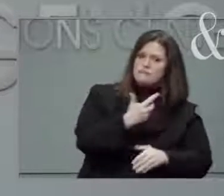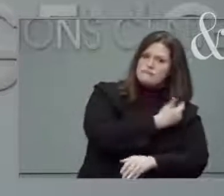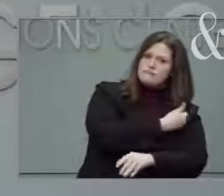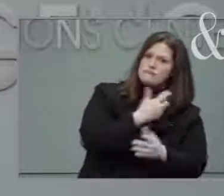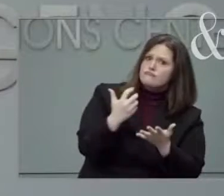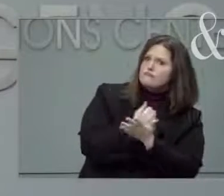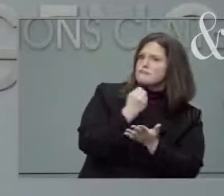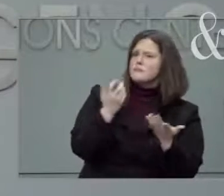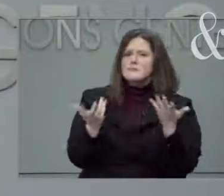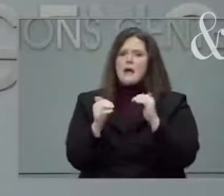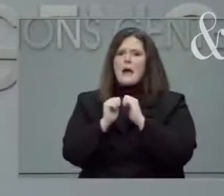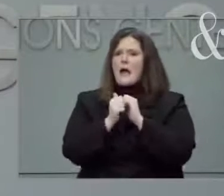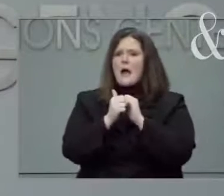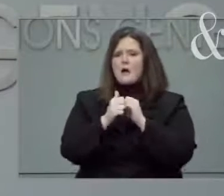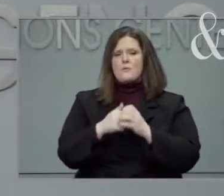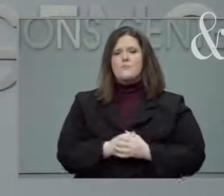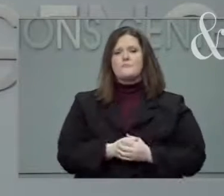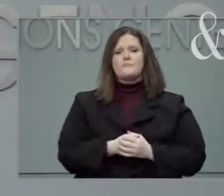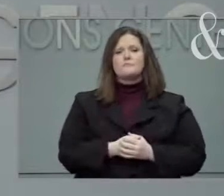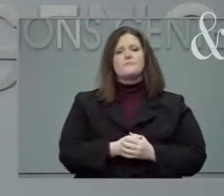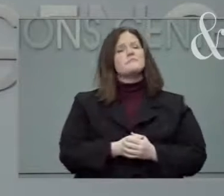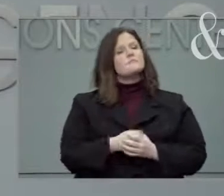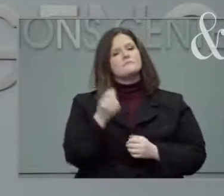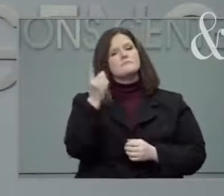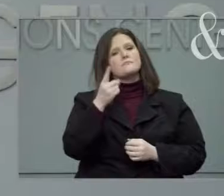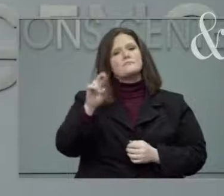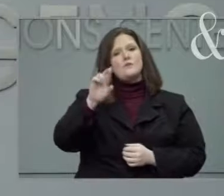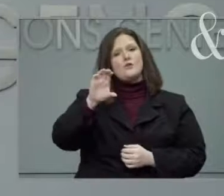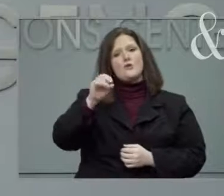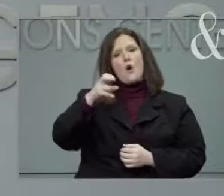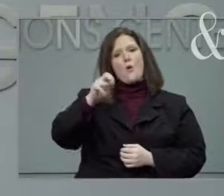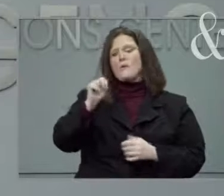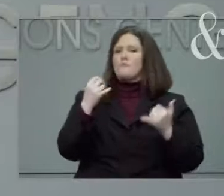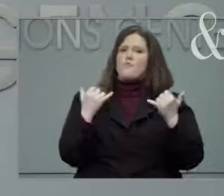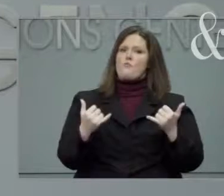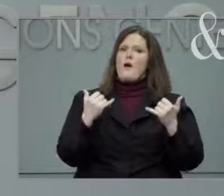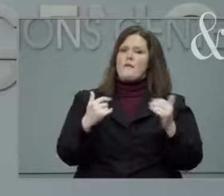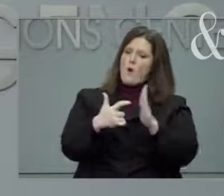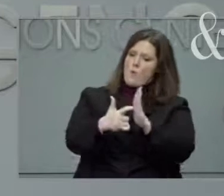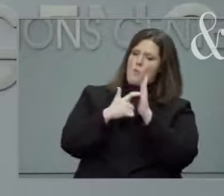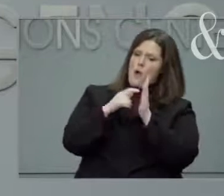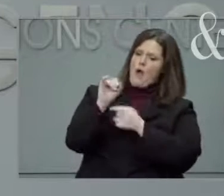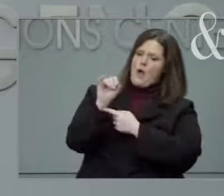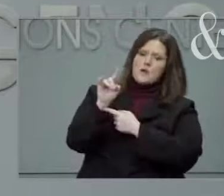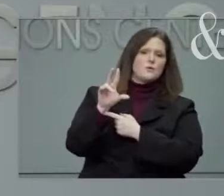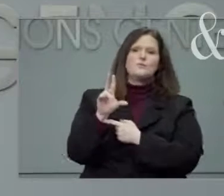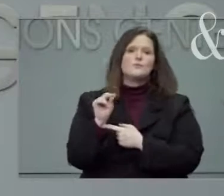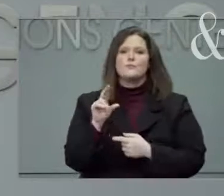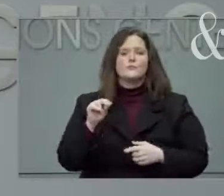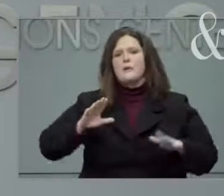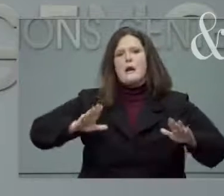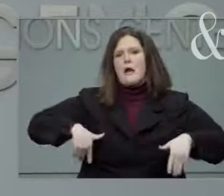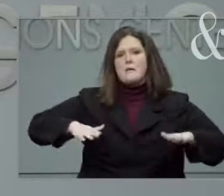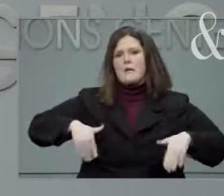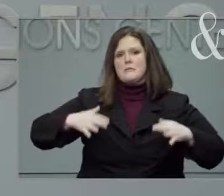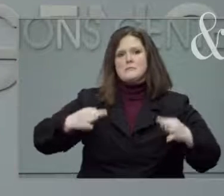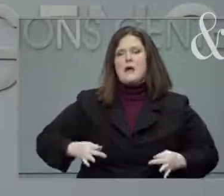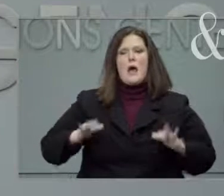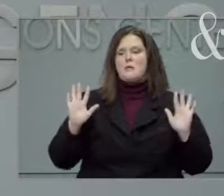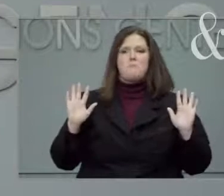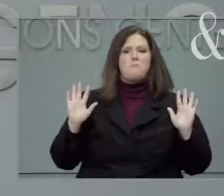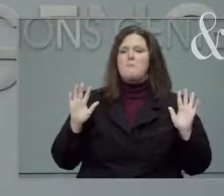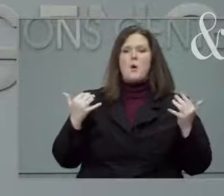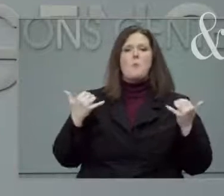Hi, Brian. Right now, we do not have an identification requirement. Again, we want to make sure that we are moving things along with speed